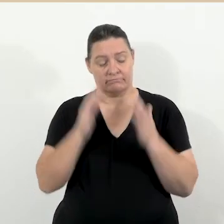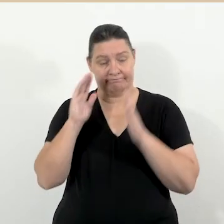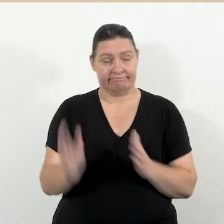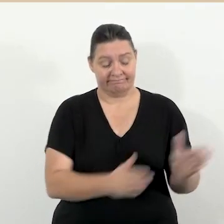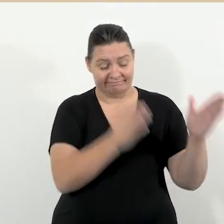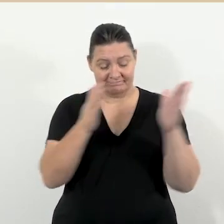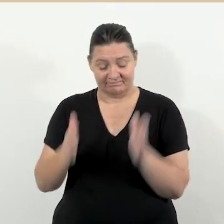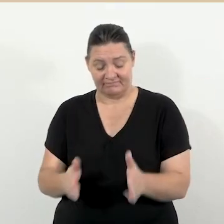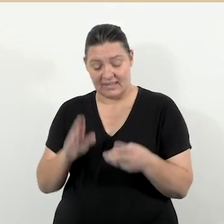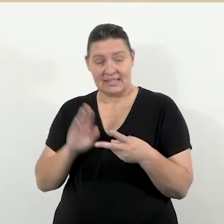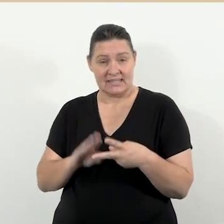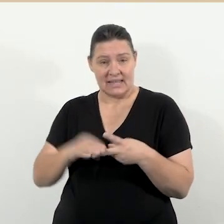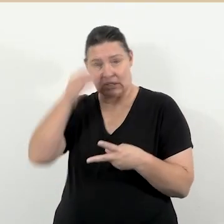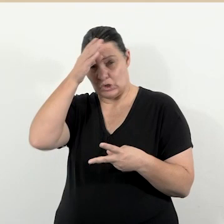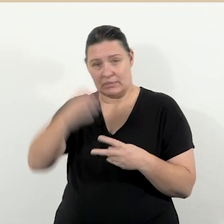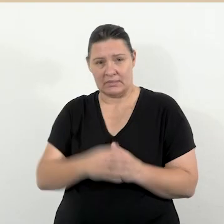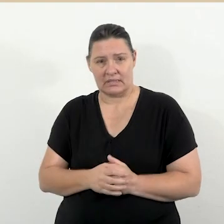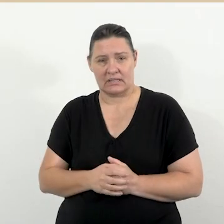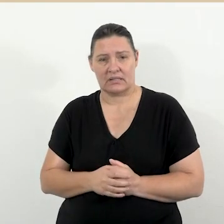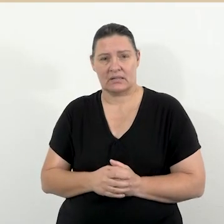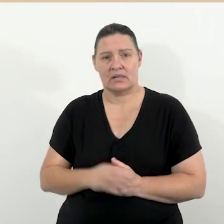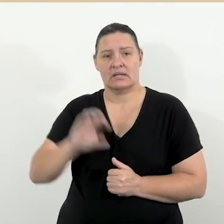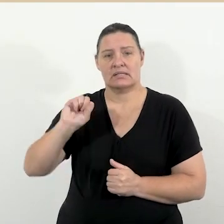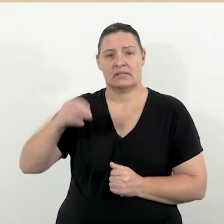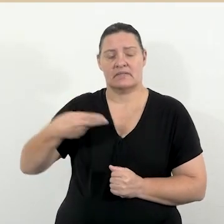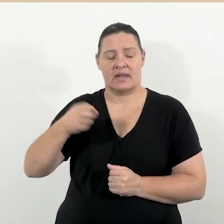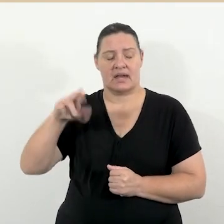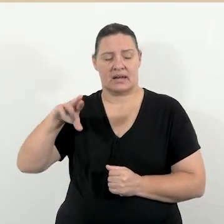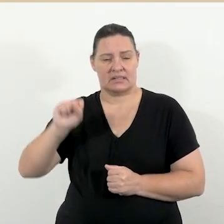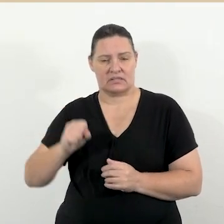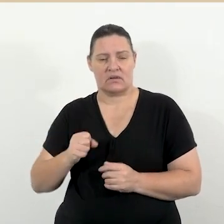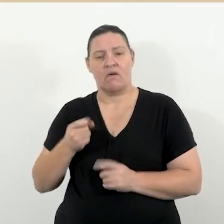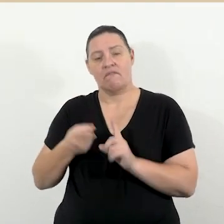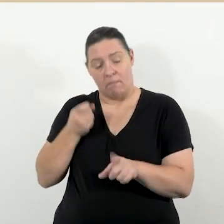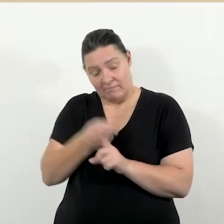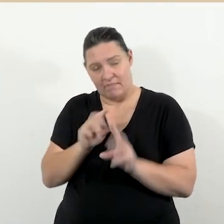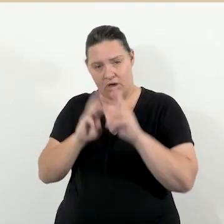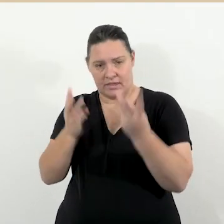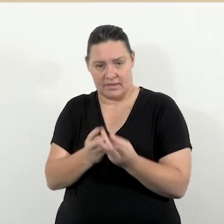Now that we looked at the Earth, let's move on to the second concept, which is the spheres of the Earth.